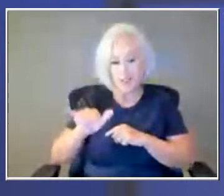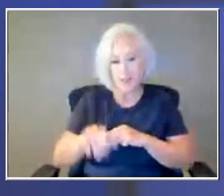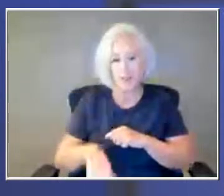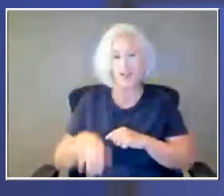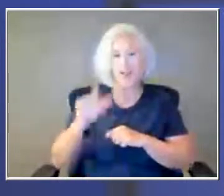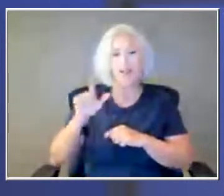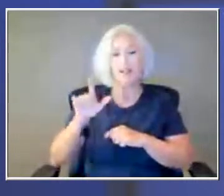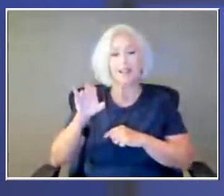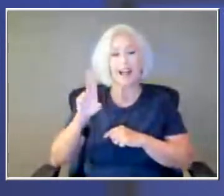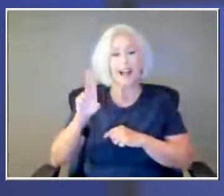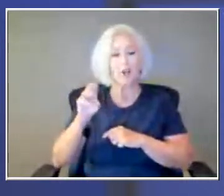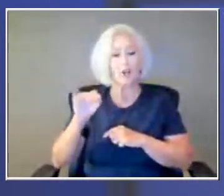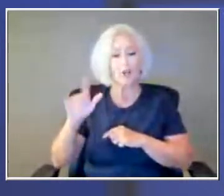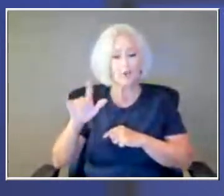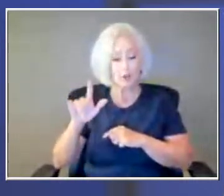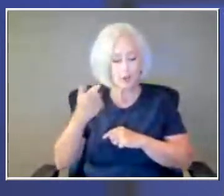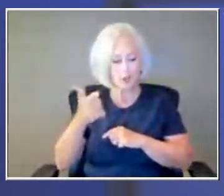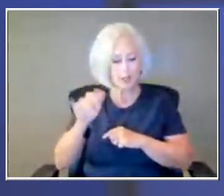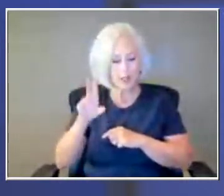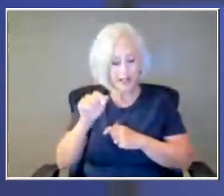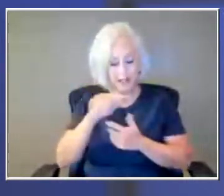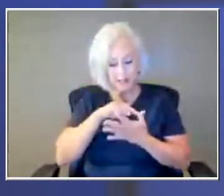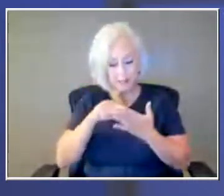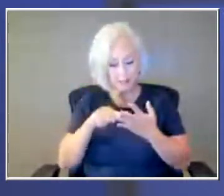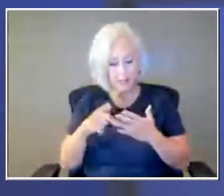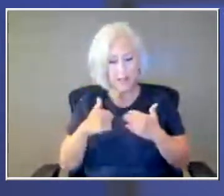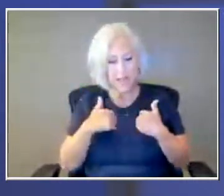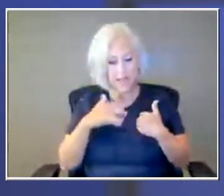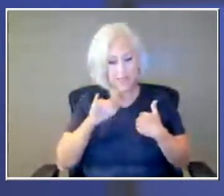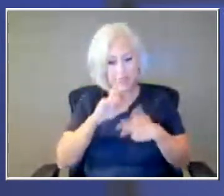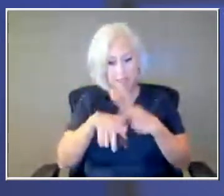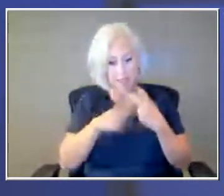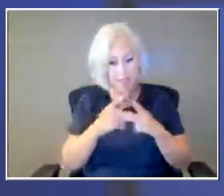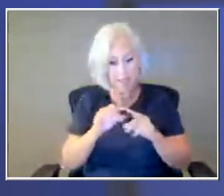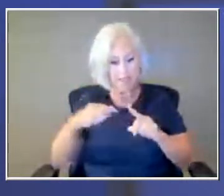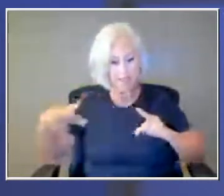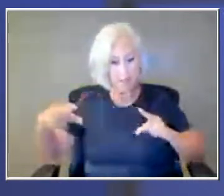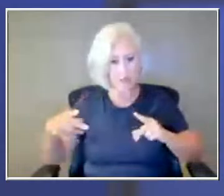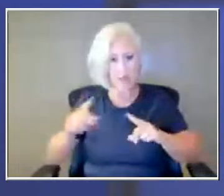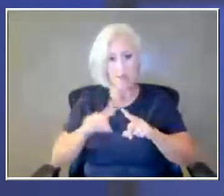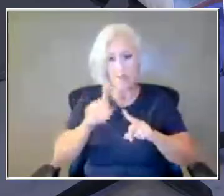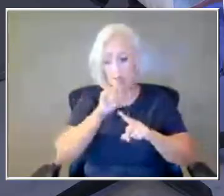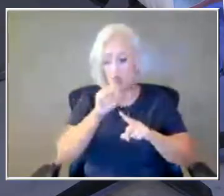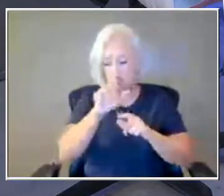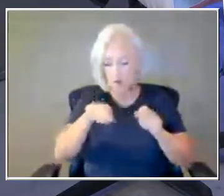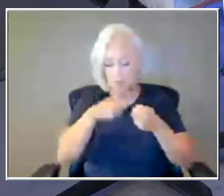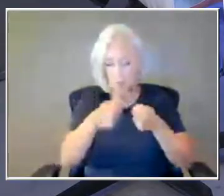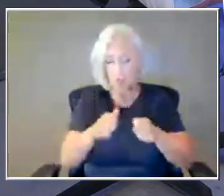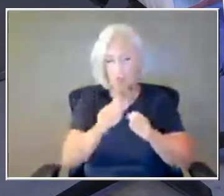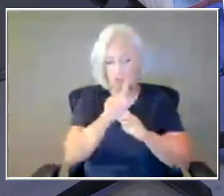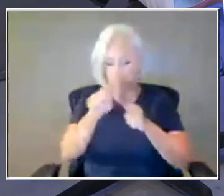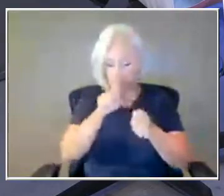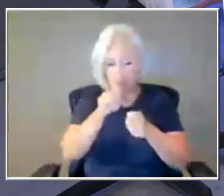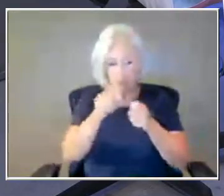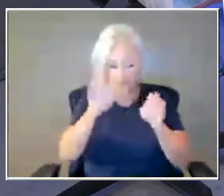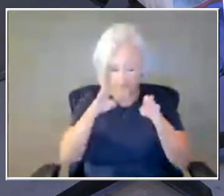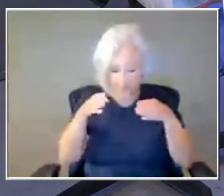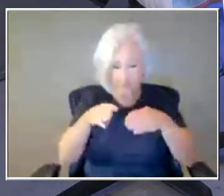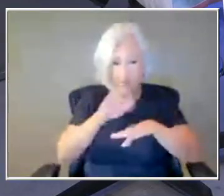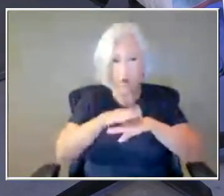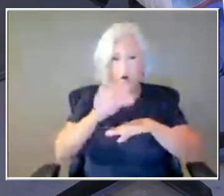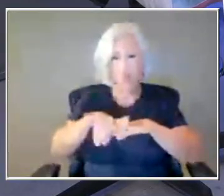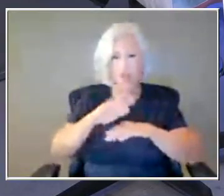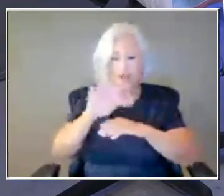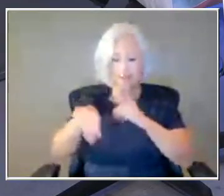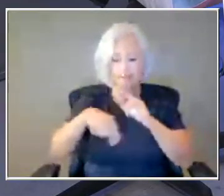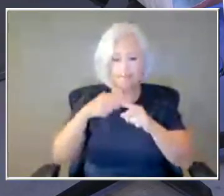But it's all about trying to deliver it right to the offending cells. We're coming after you. Yeah, I like it. You like the missile,